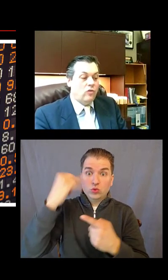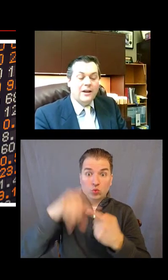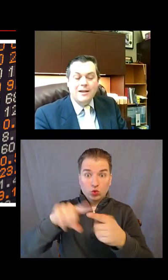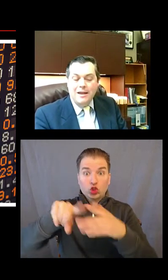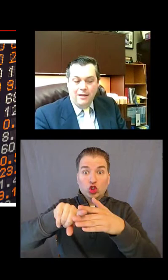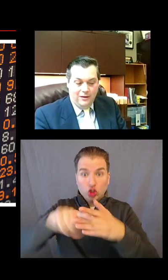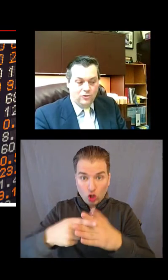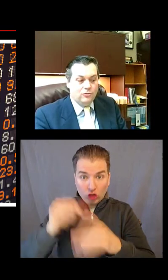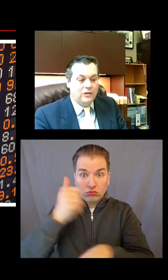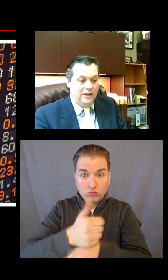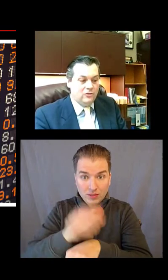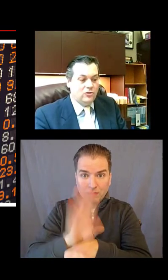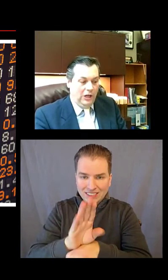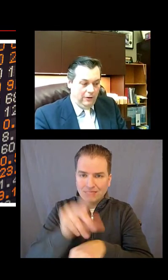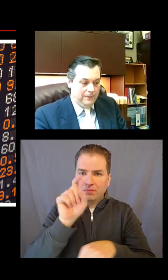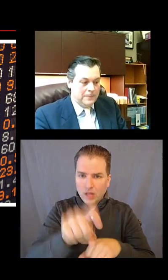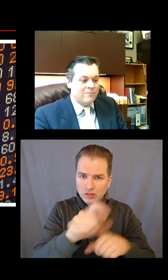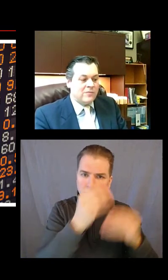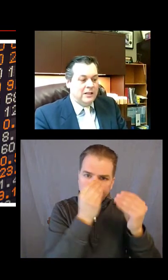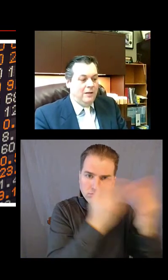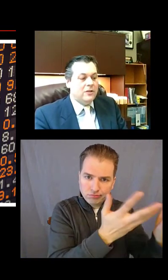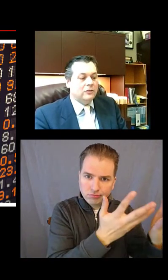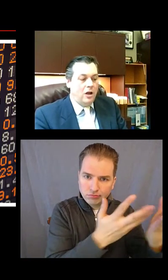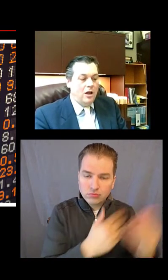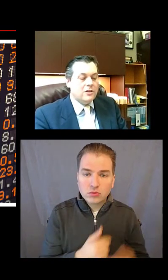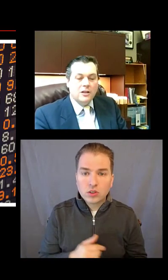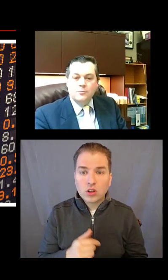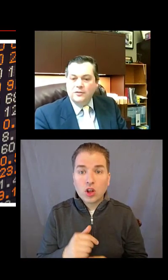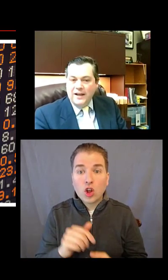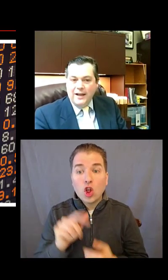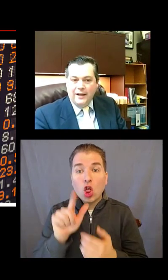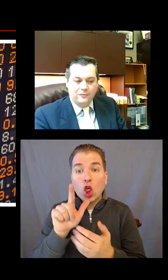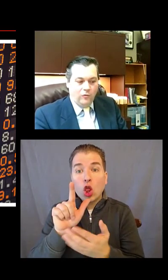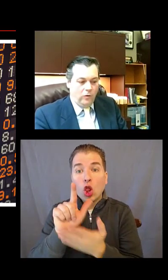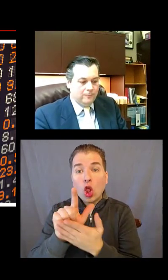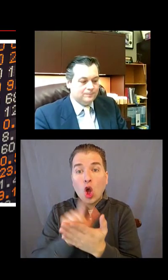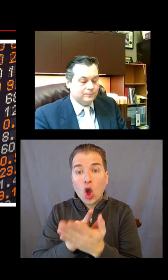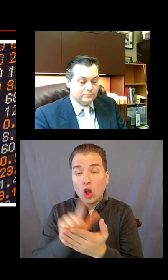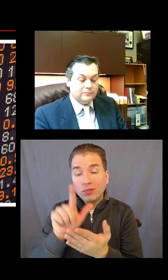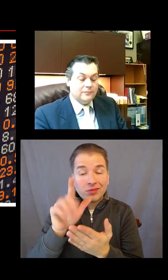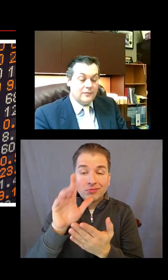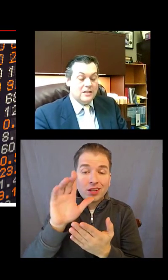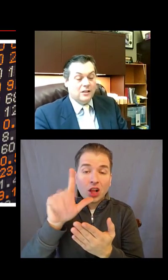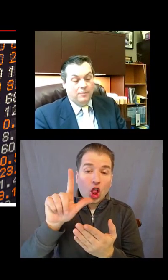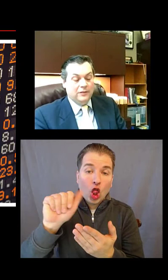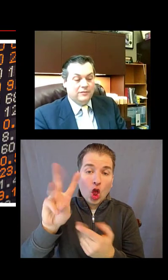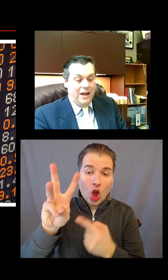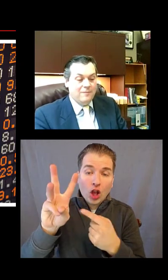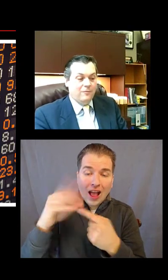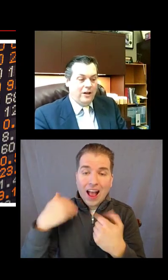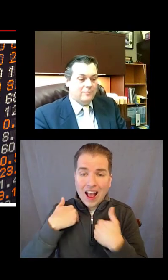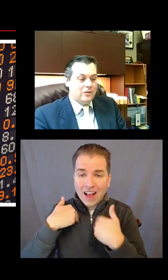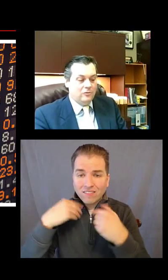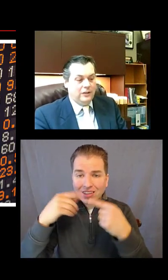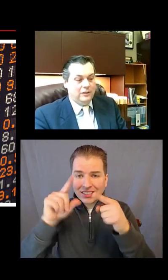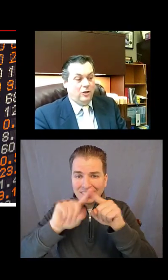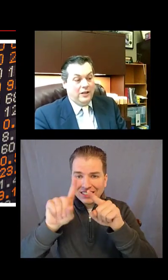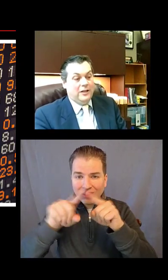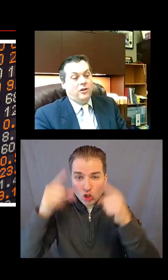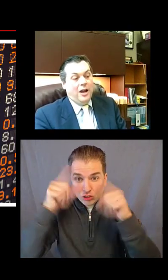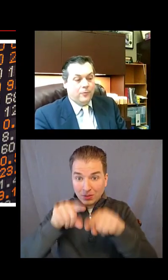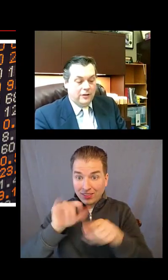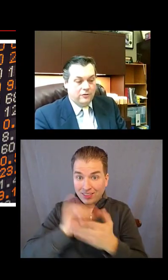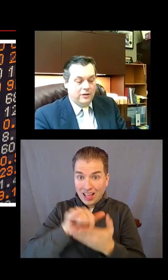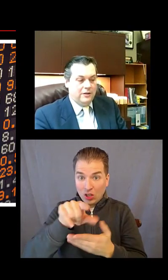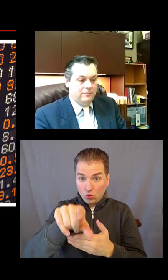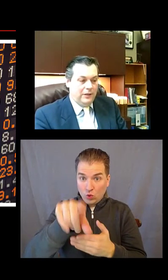like right as you get started. The law does provide for a couple of time frames, including